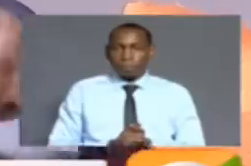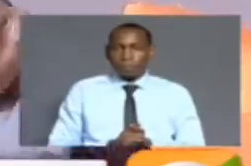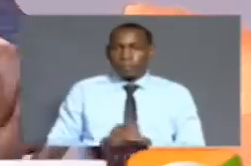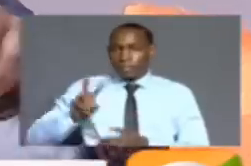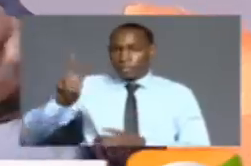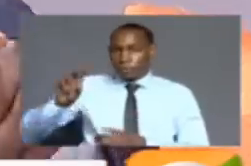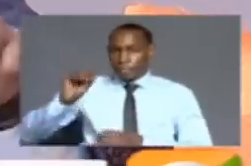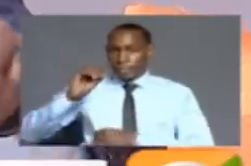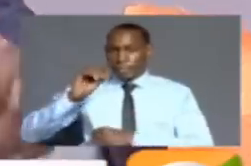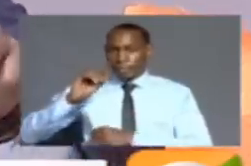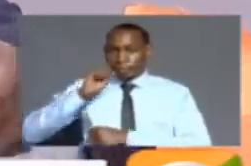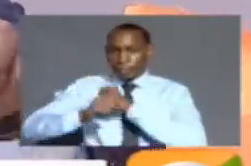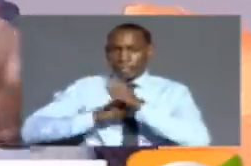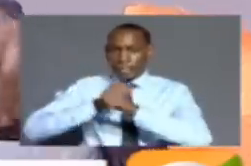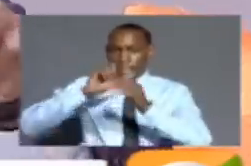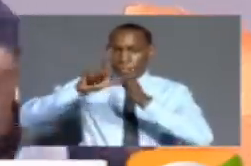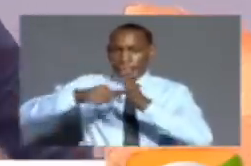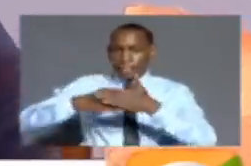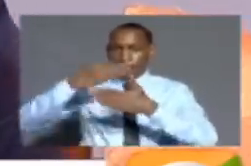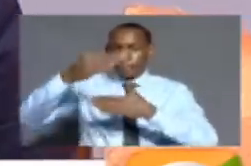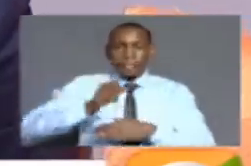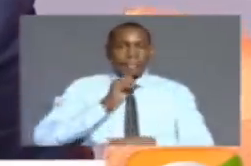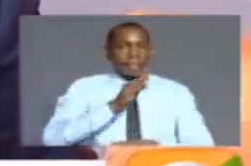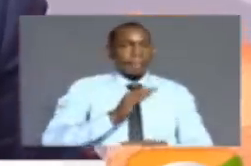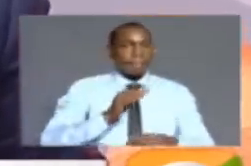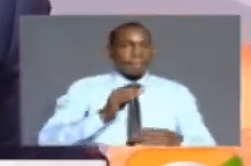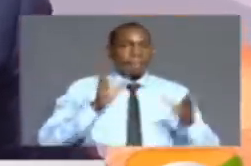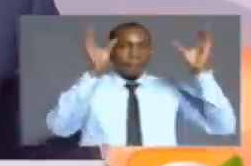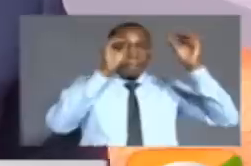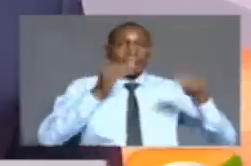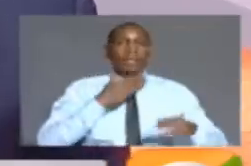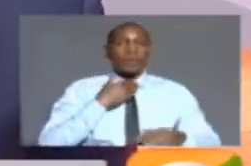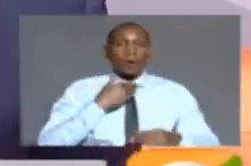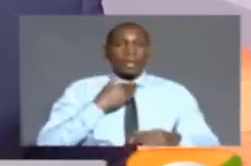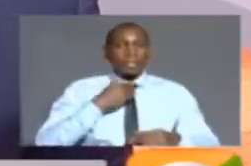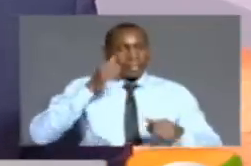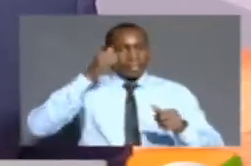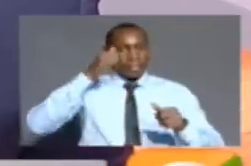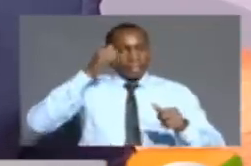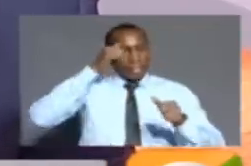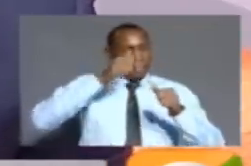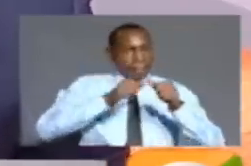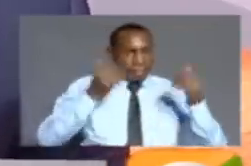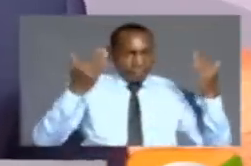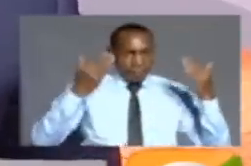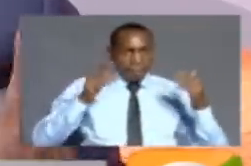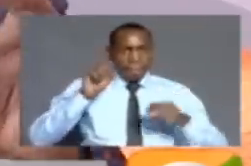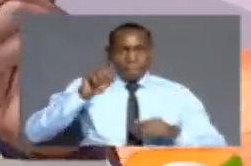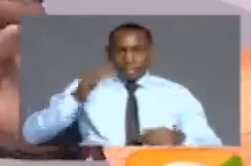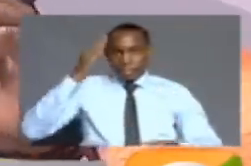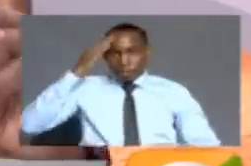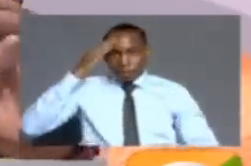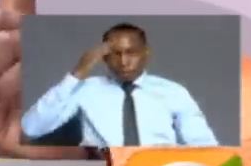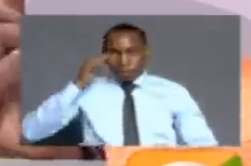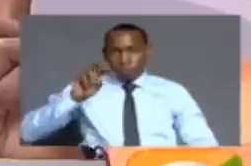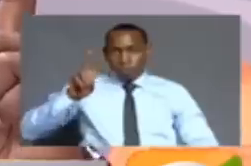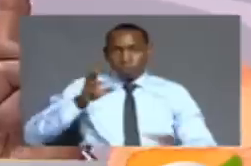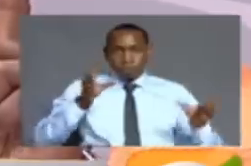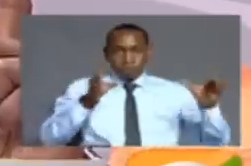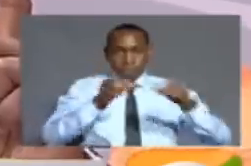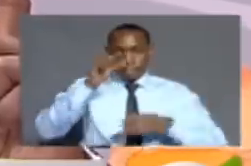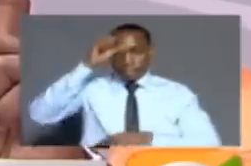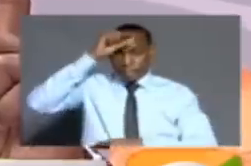20 years from now. If the president wants to have a legacy, he must understand one thing, that there are two arms of government.